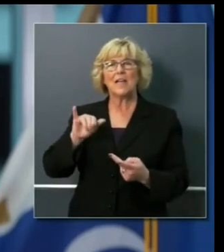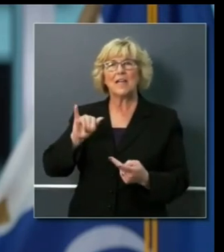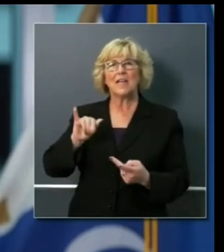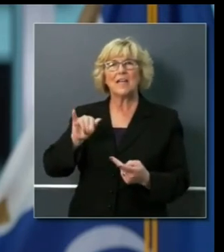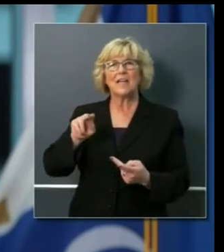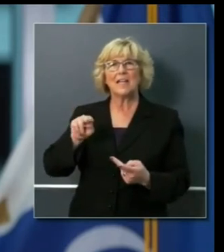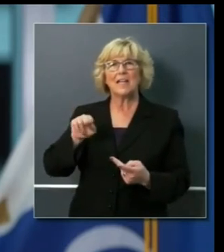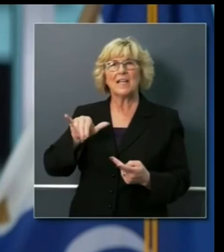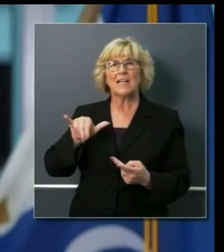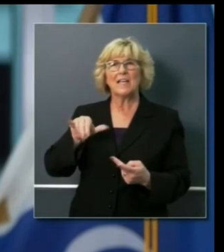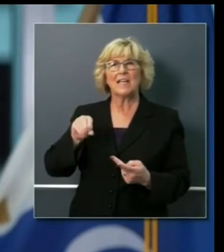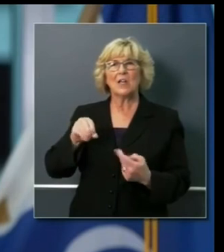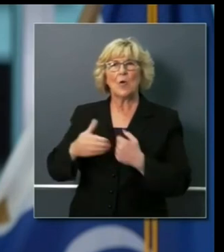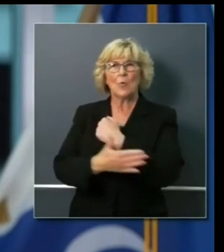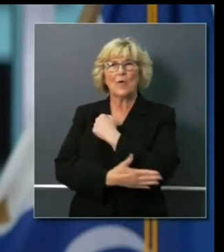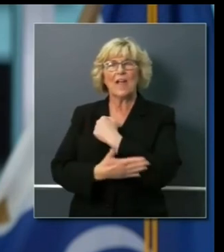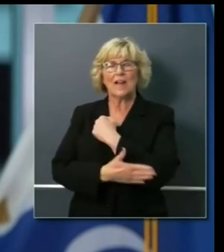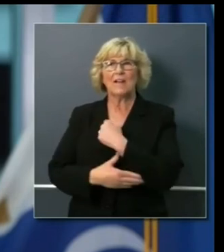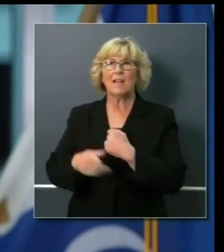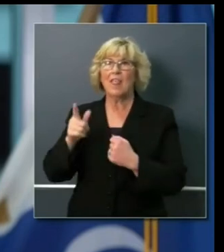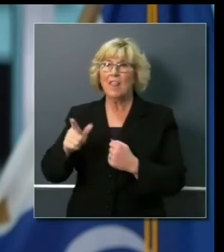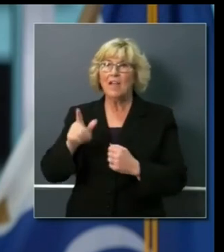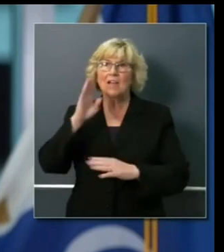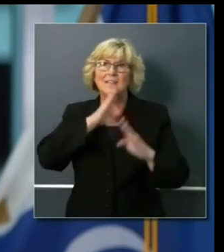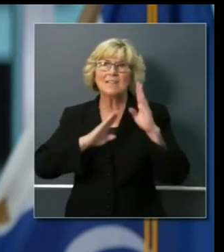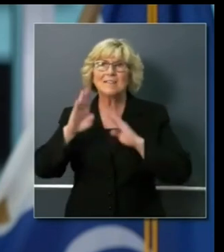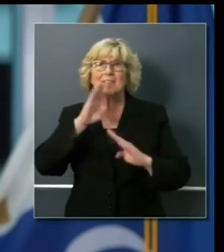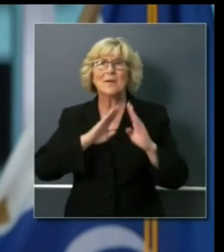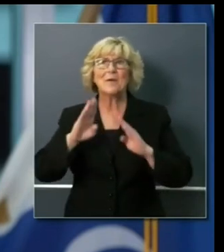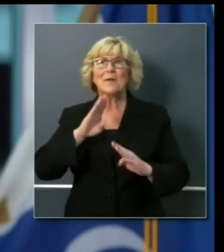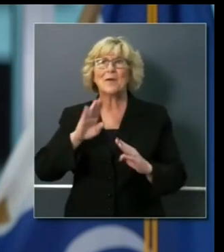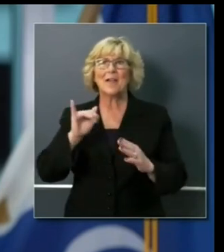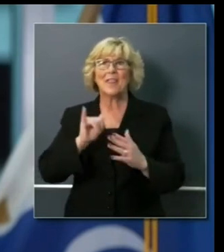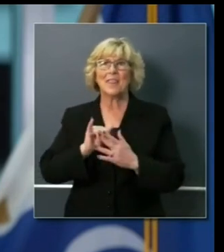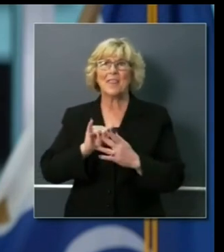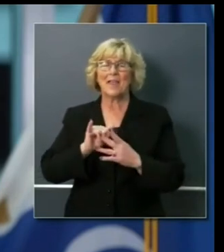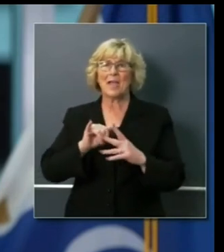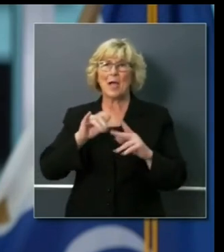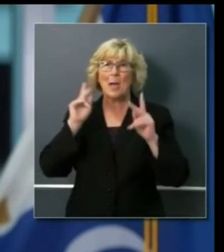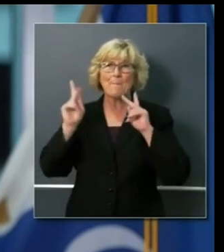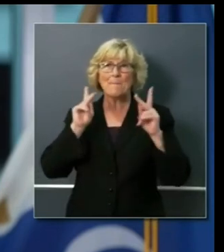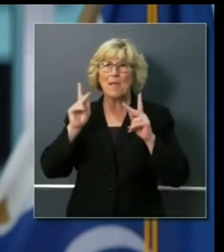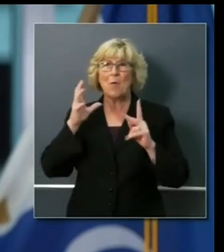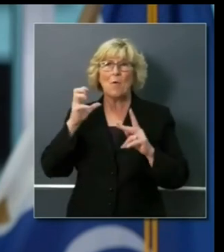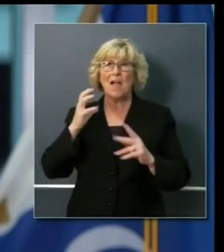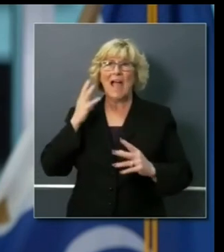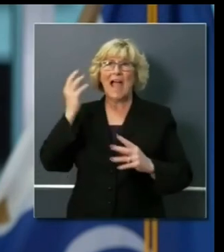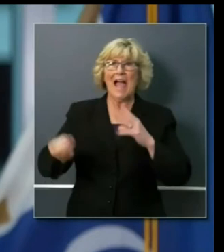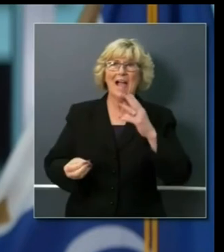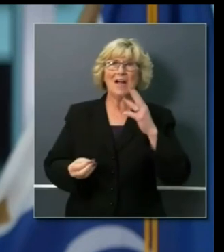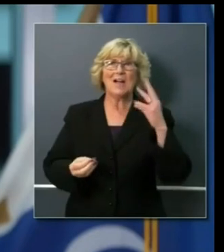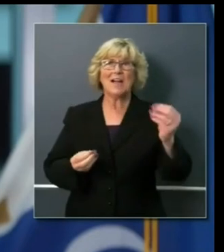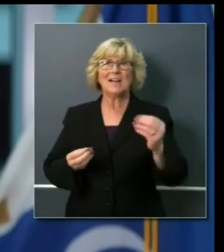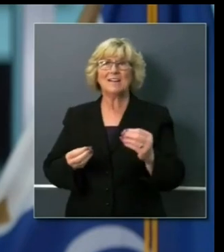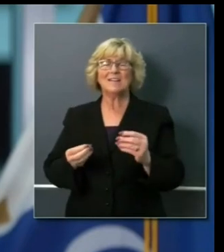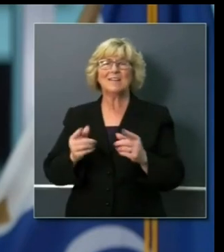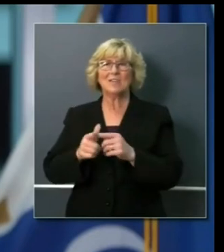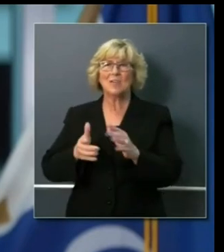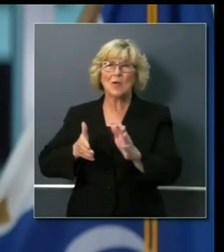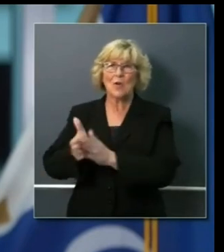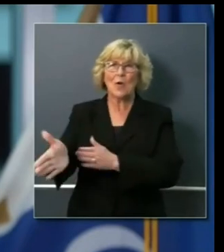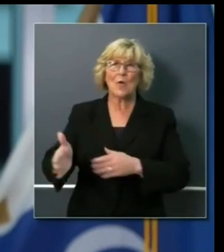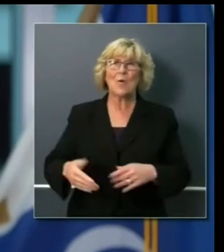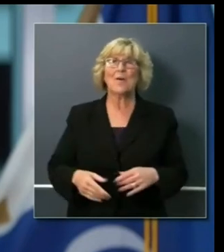just worried about being overwhelmed by everybody that has a little cabin feeder that want to get out and get on those streams.